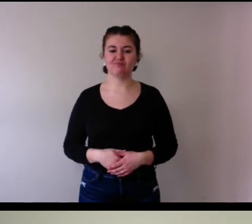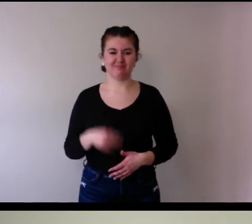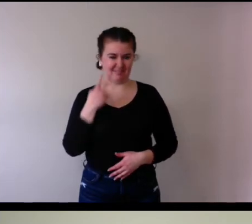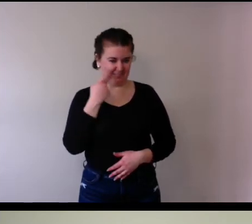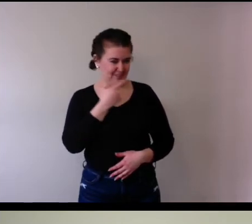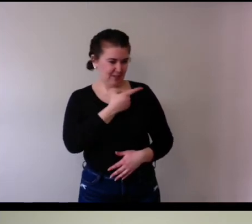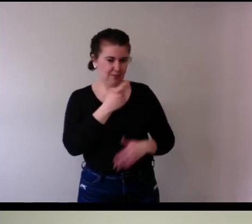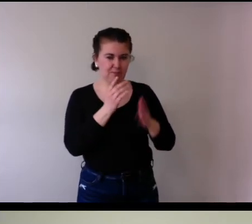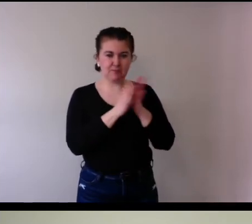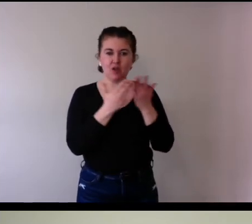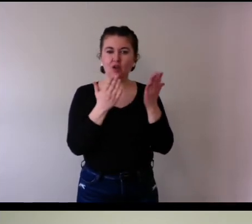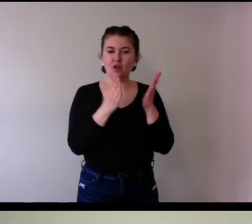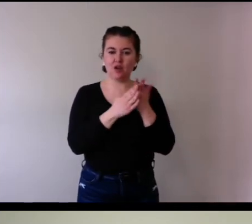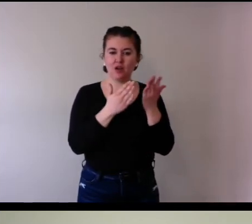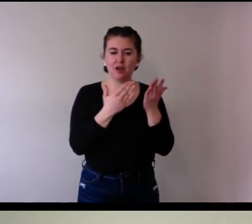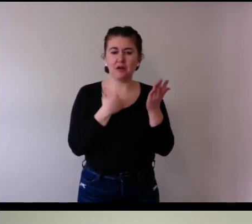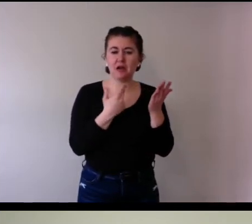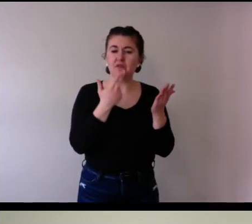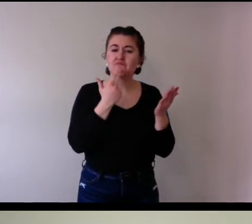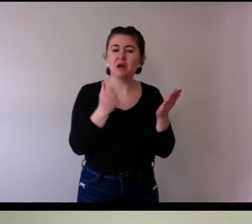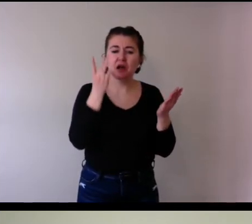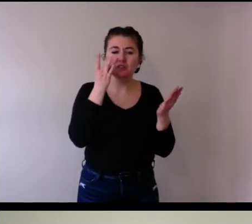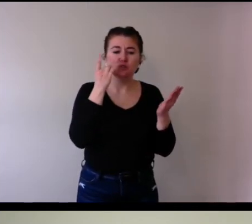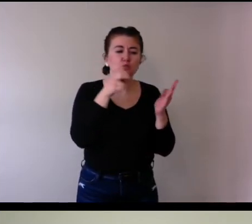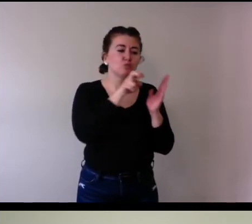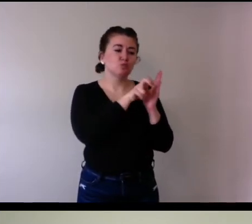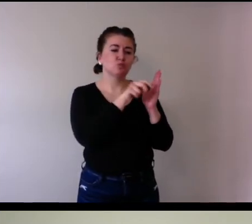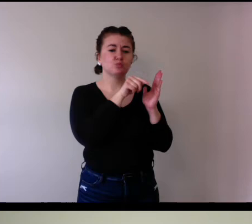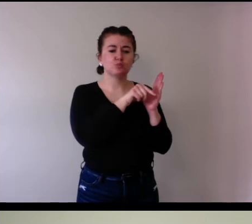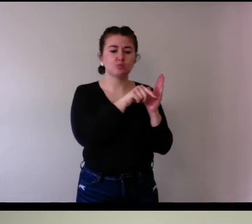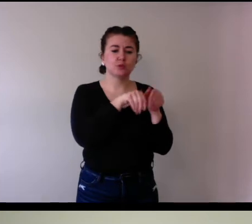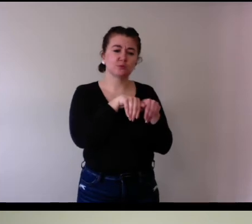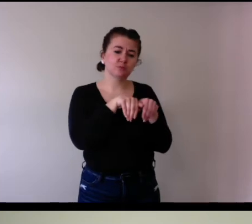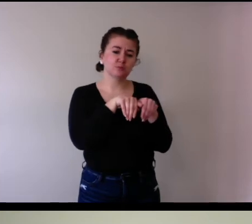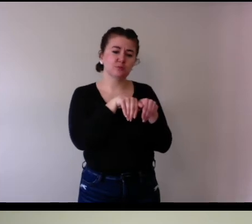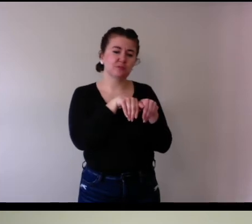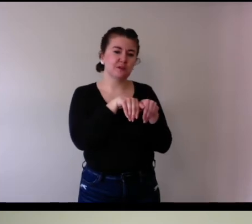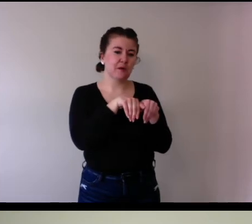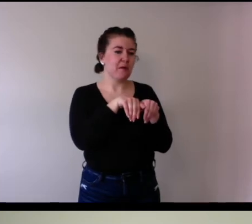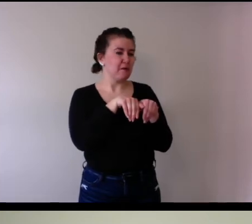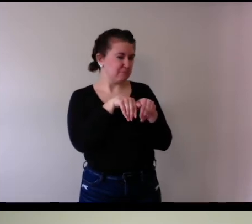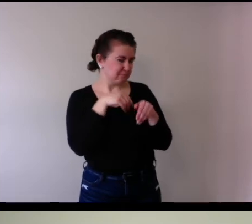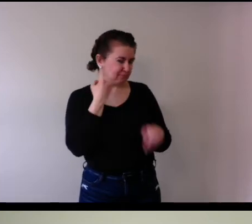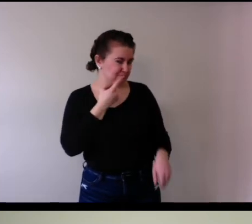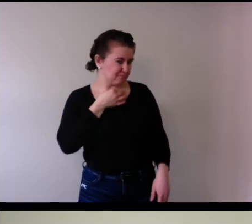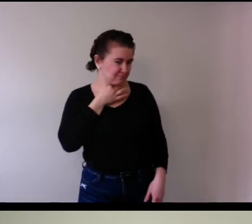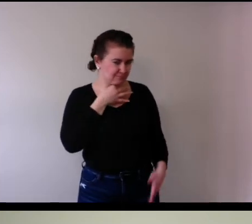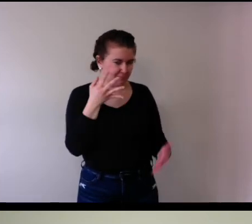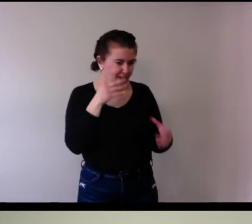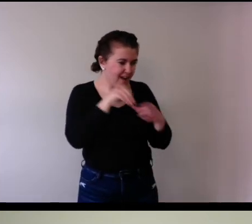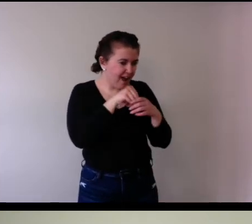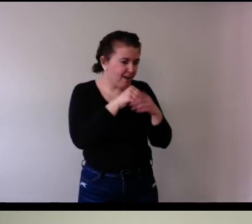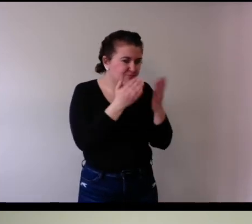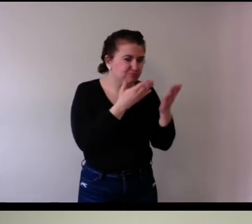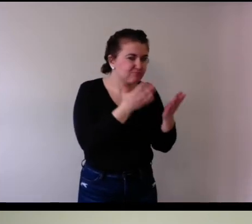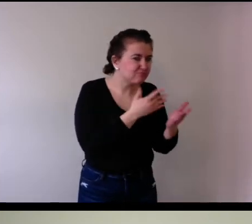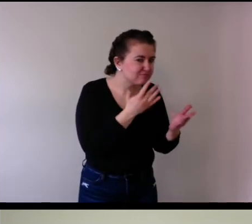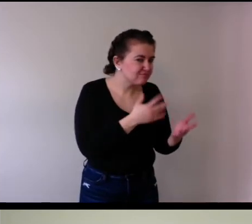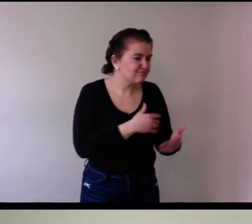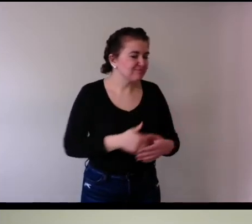Well, this book has a cute little kitty on the inside cover. Let's find out what